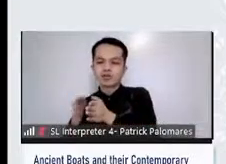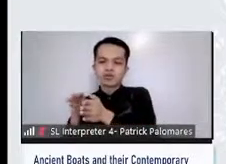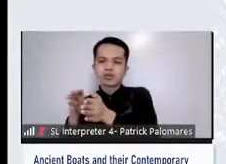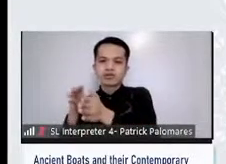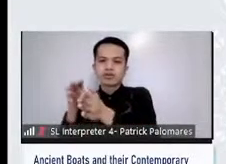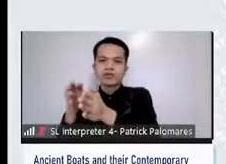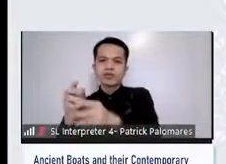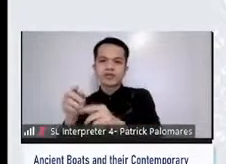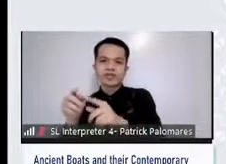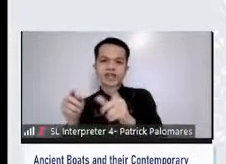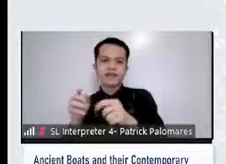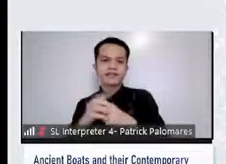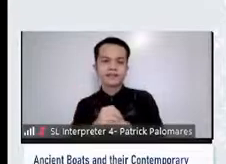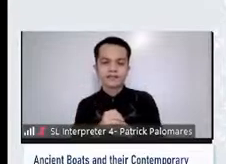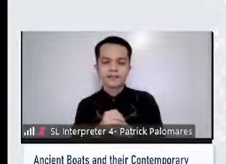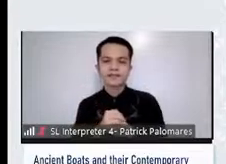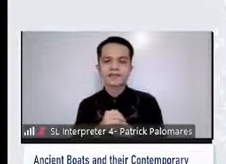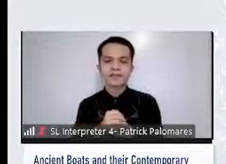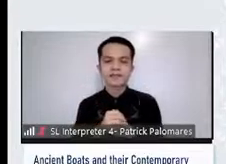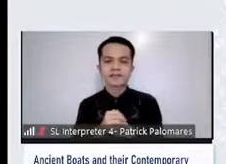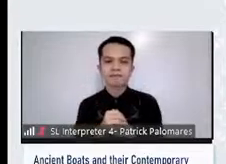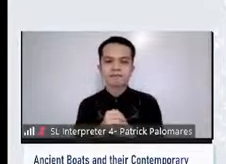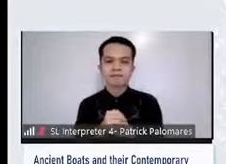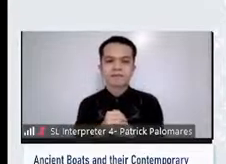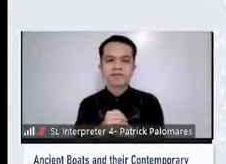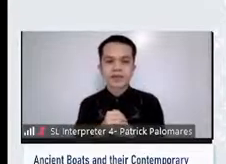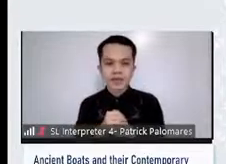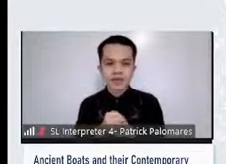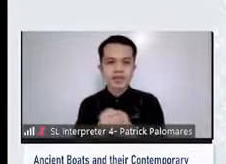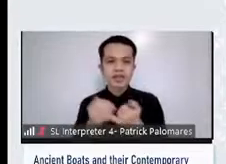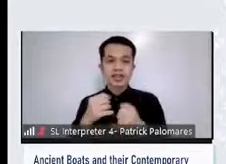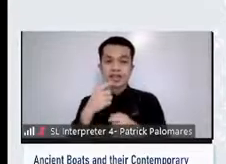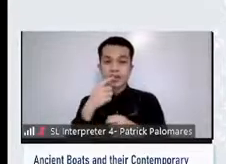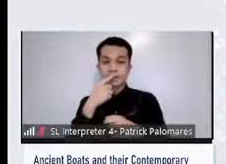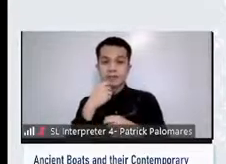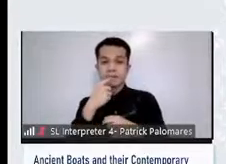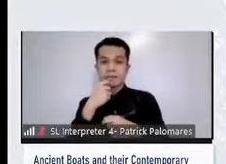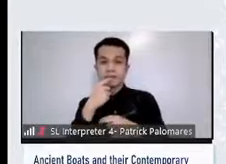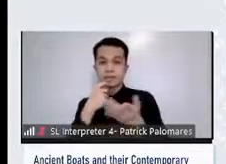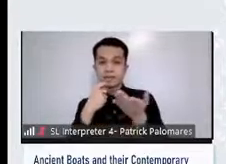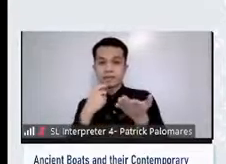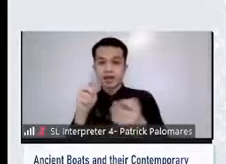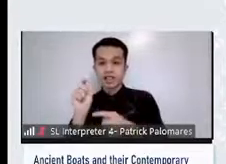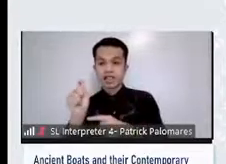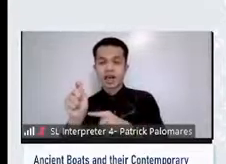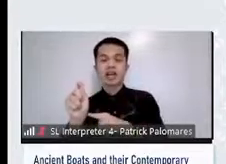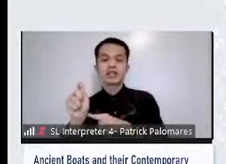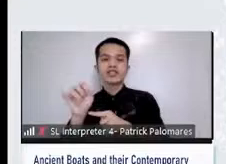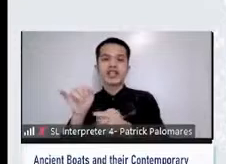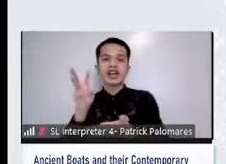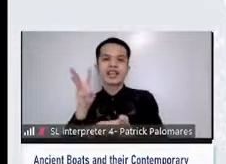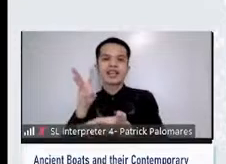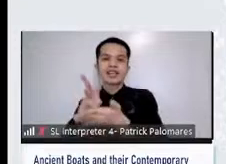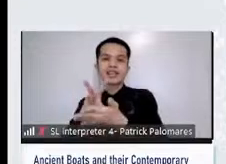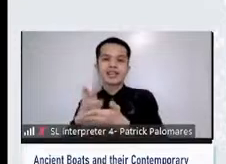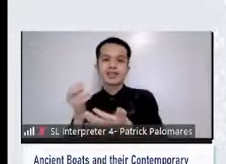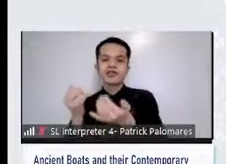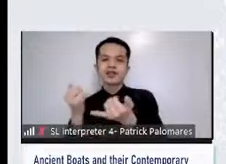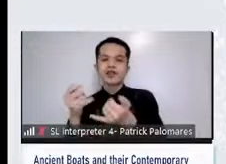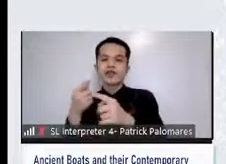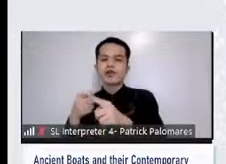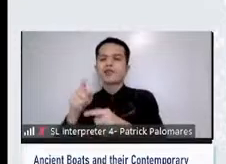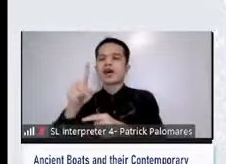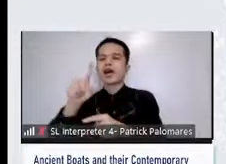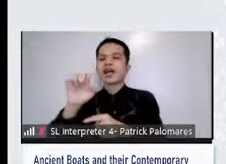The red dot, this one, shows the location of the present Libertad area where the Butuan boats were found.